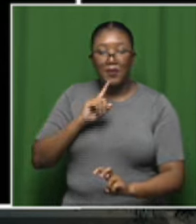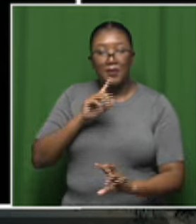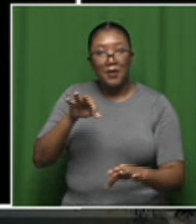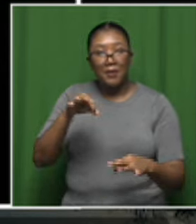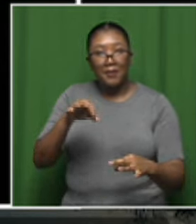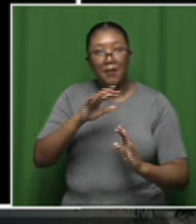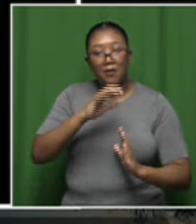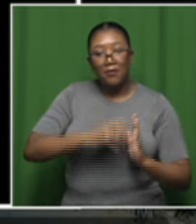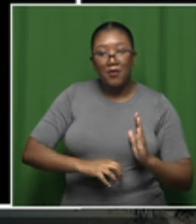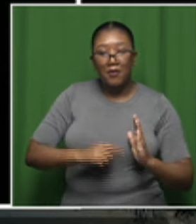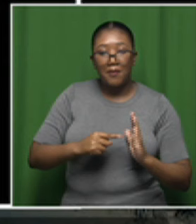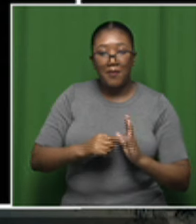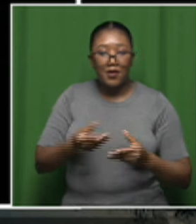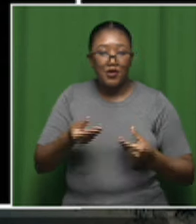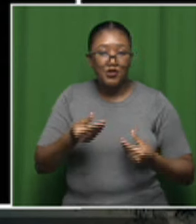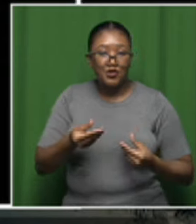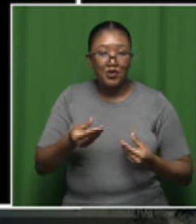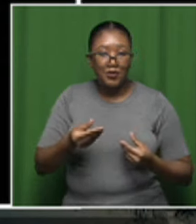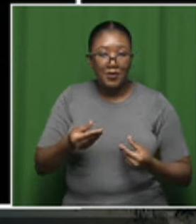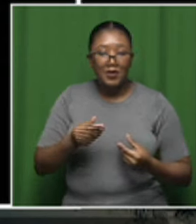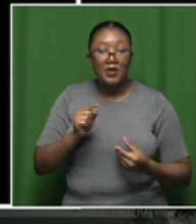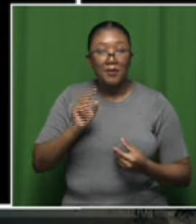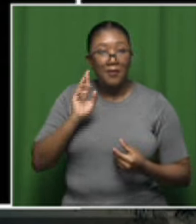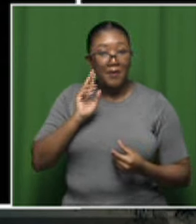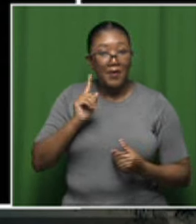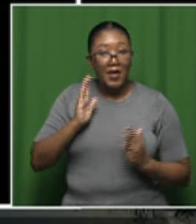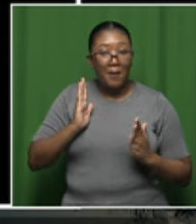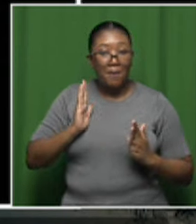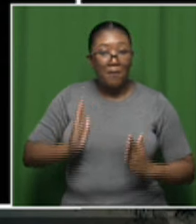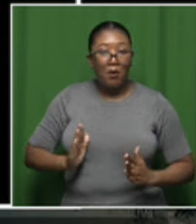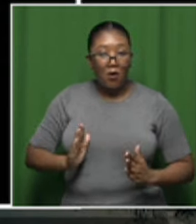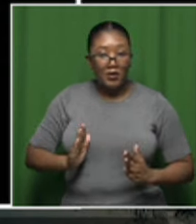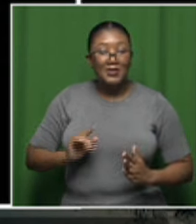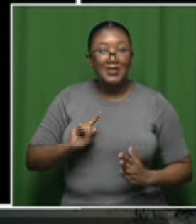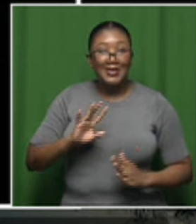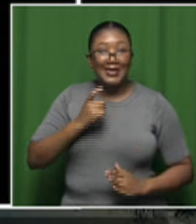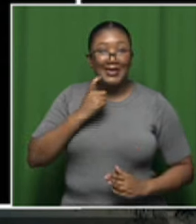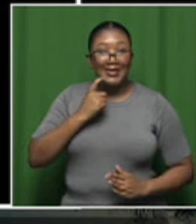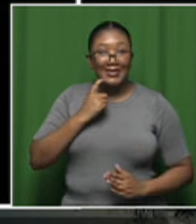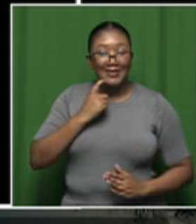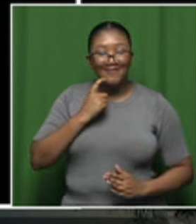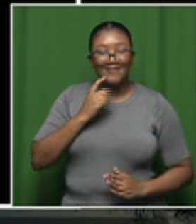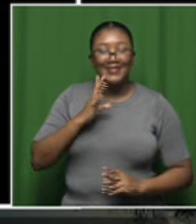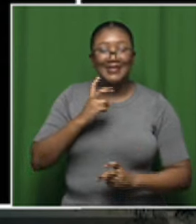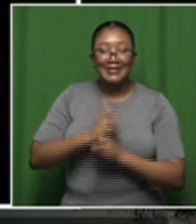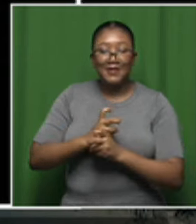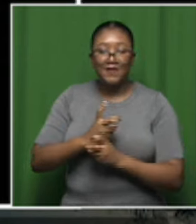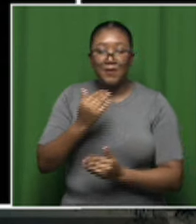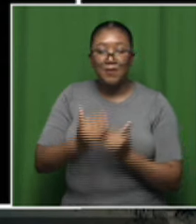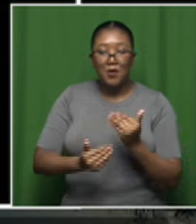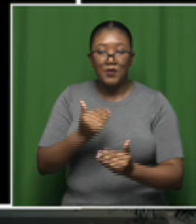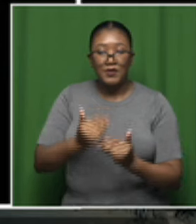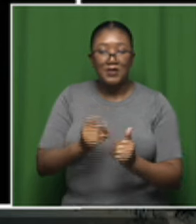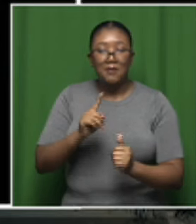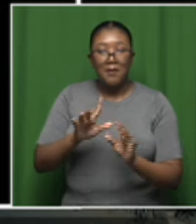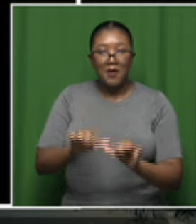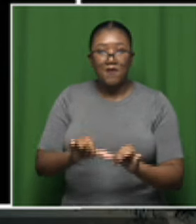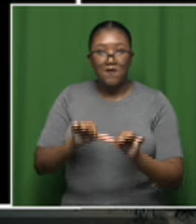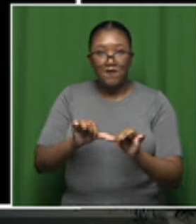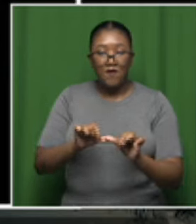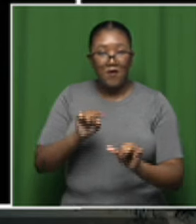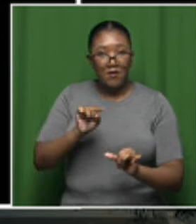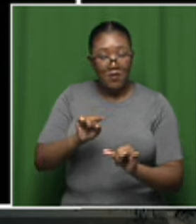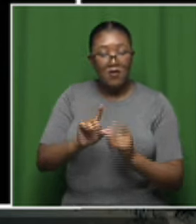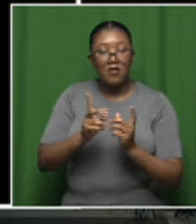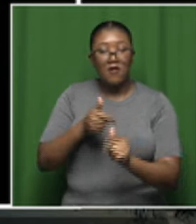know, that repatriating a body, it's not an easy task. And therefore, those health processes and